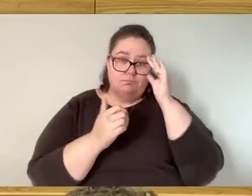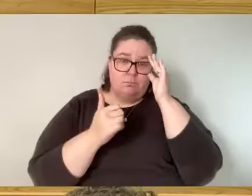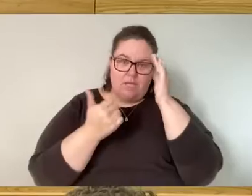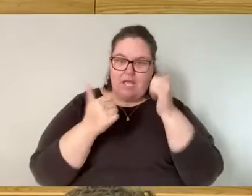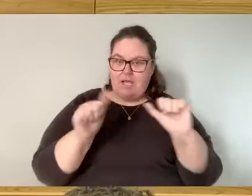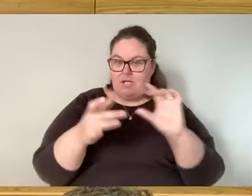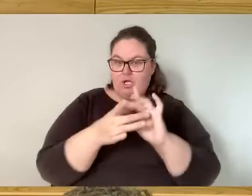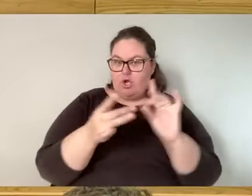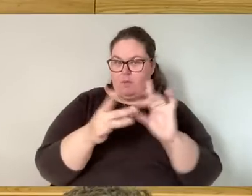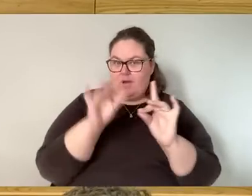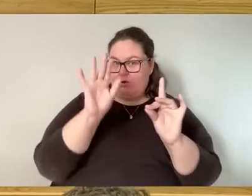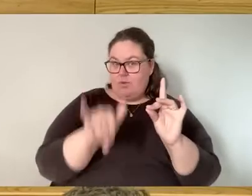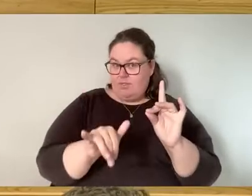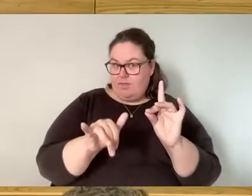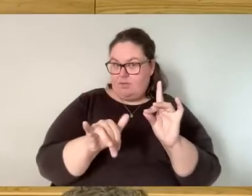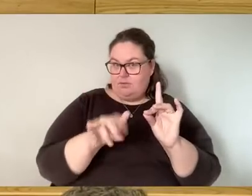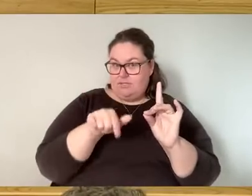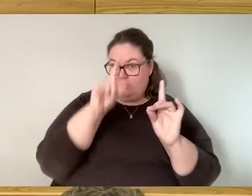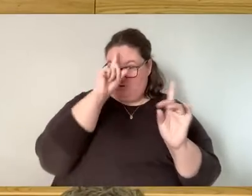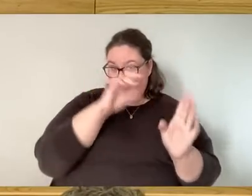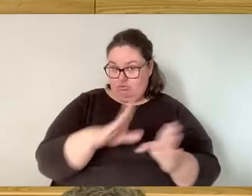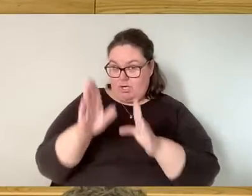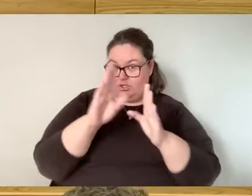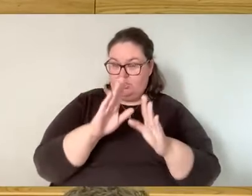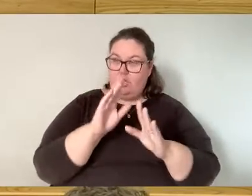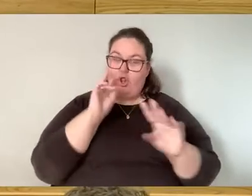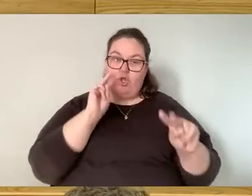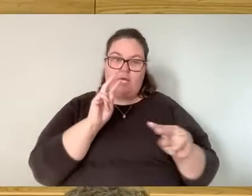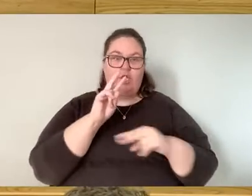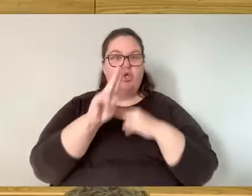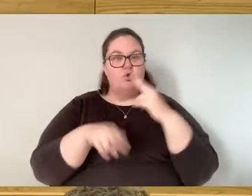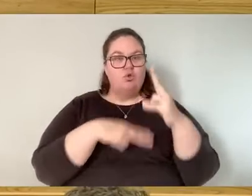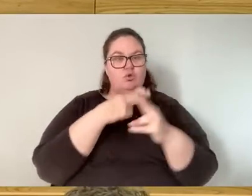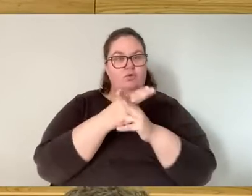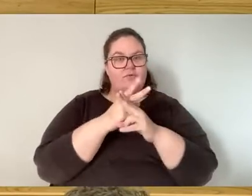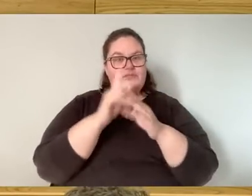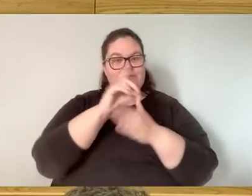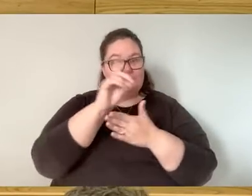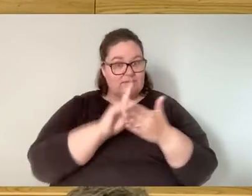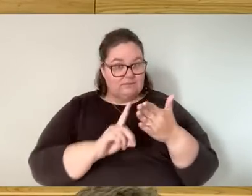Will this strategy address universal design in NB housing?